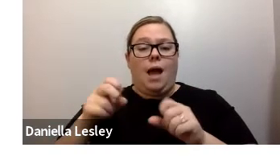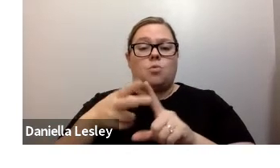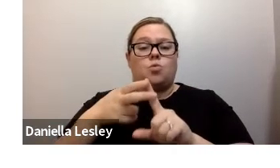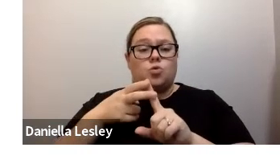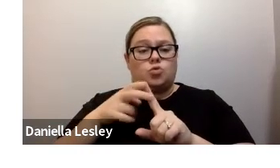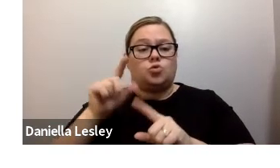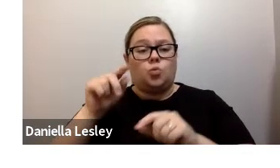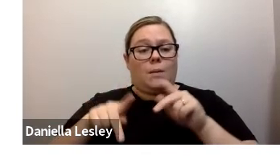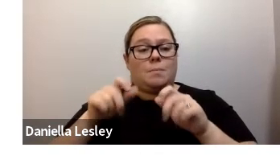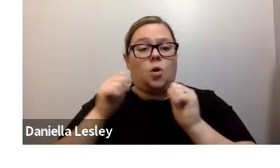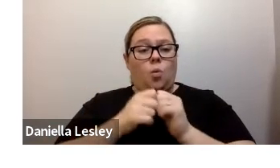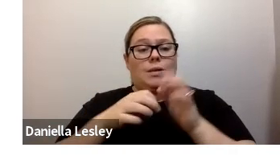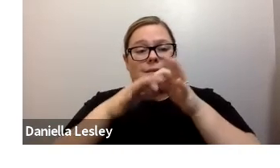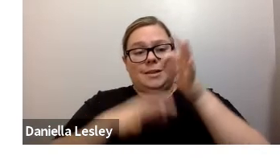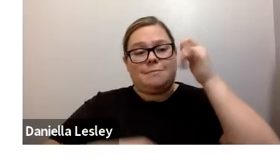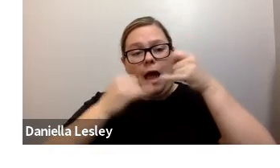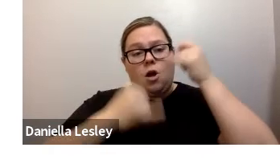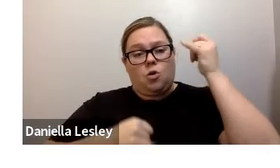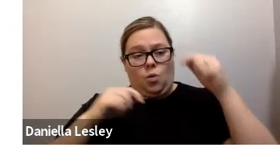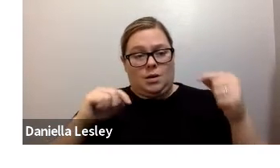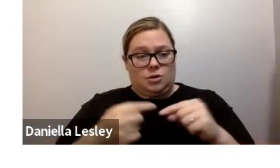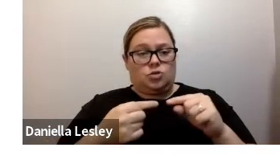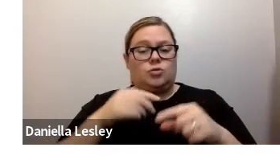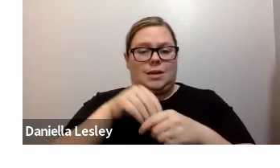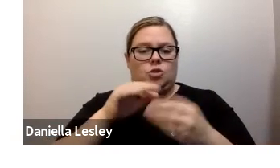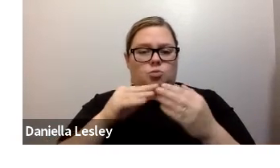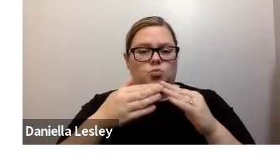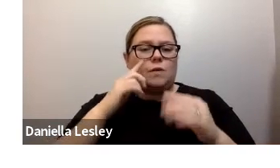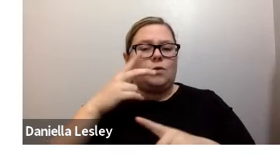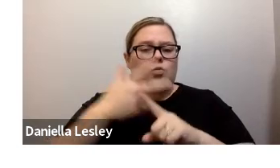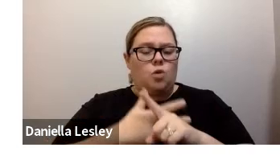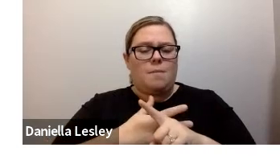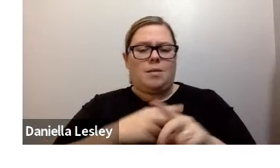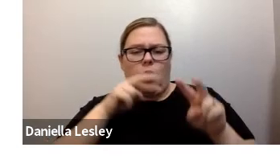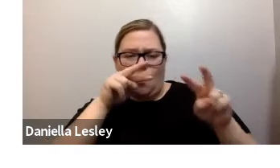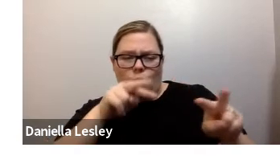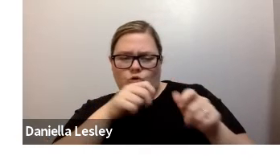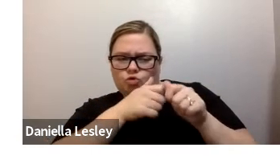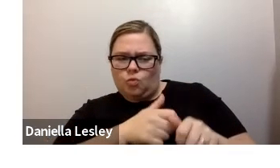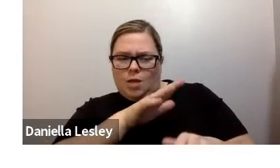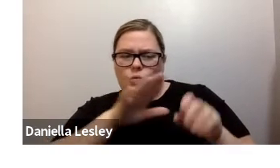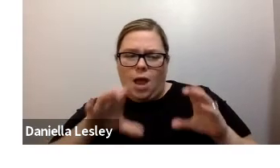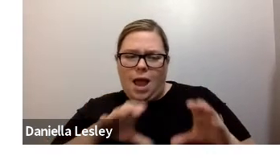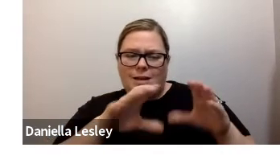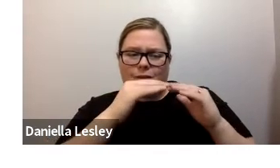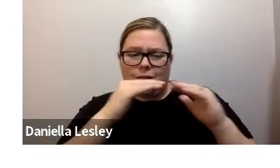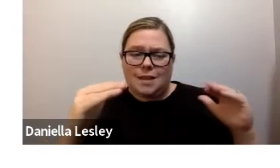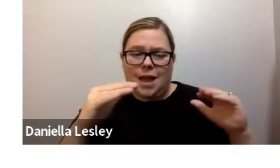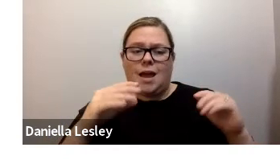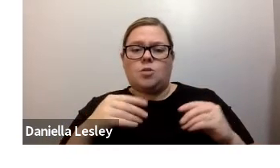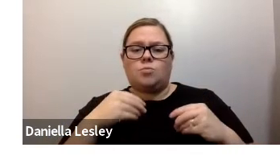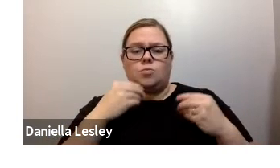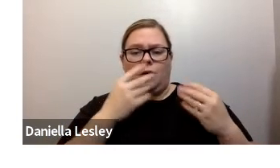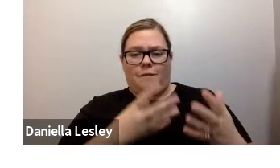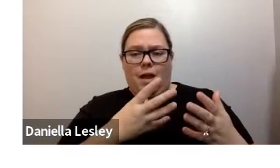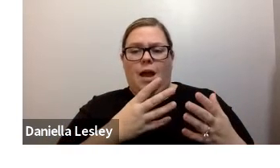cord injury in the community for 3 months, where we tracked their activity levels and provided just-in-time adaptive